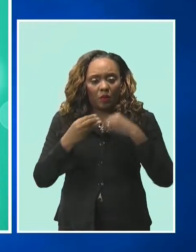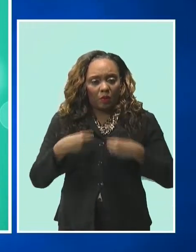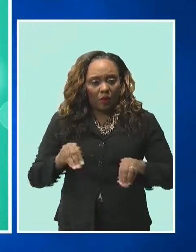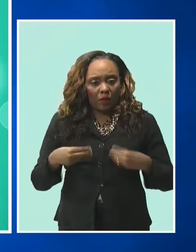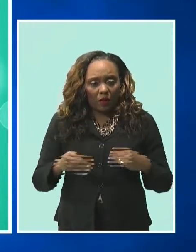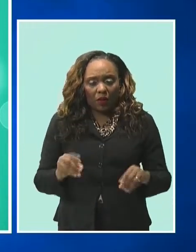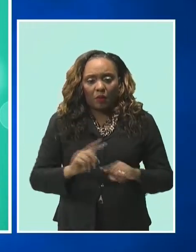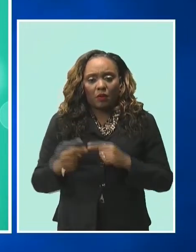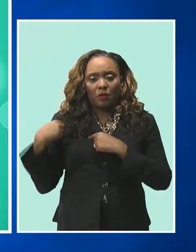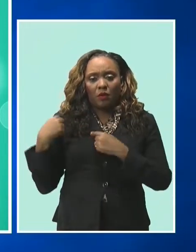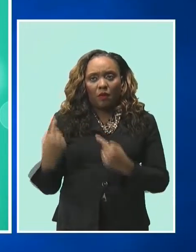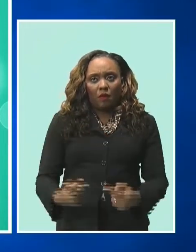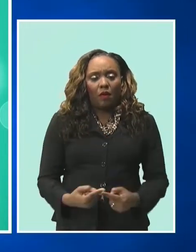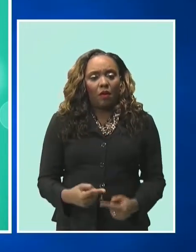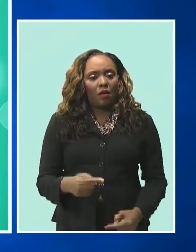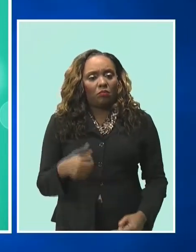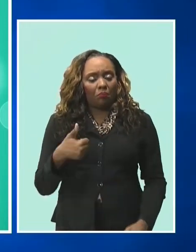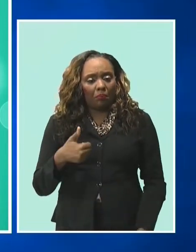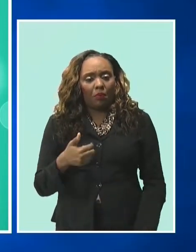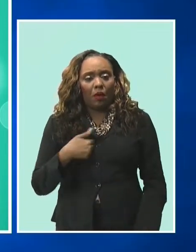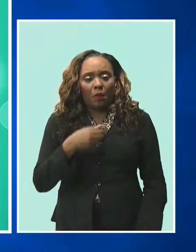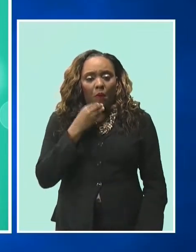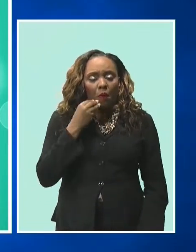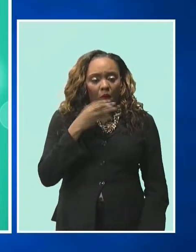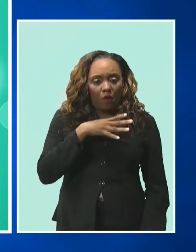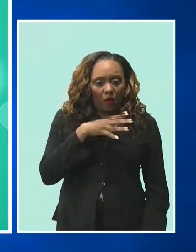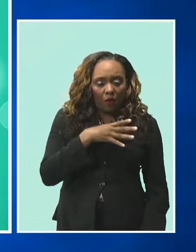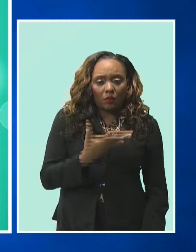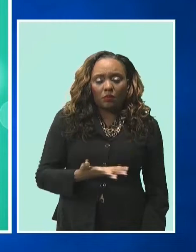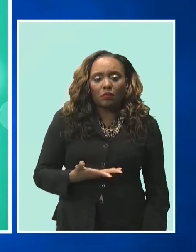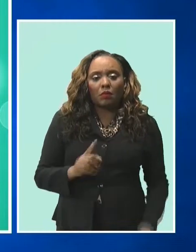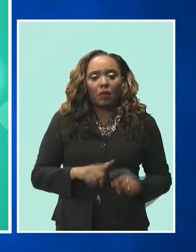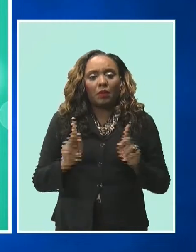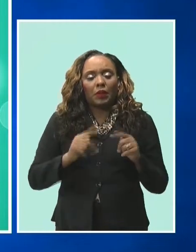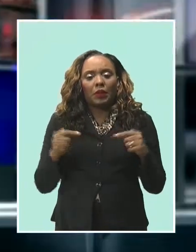going okay. I'm home, I'm fine, but there's panic now.